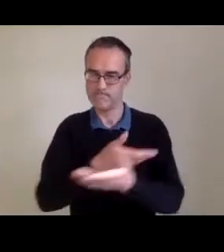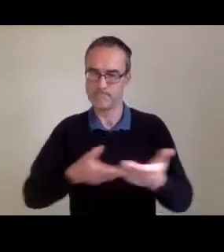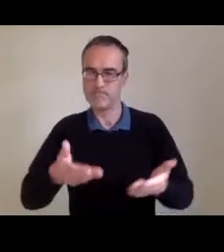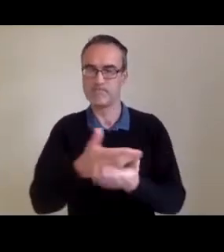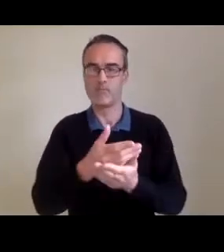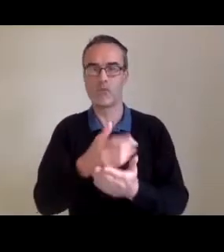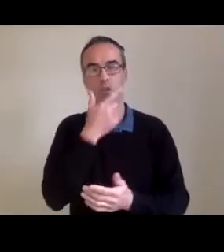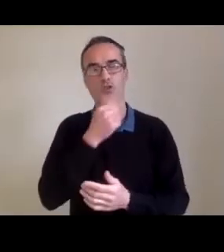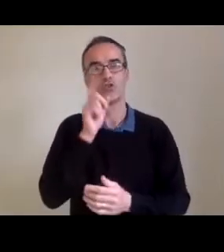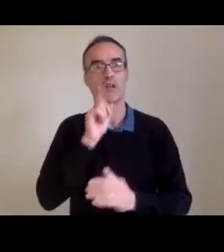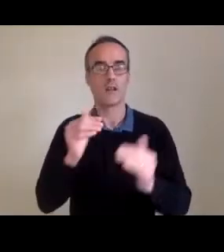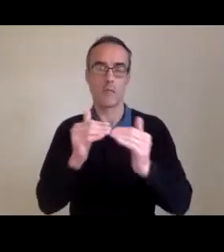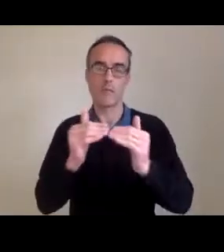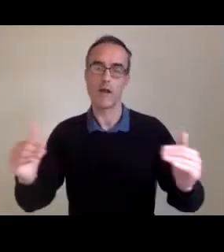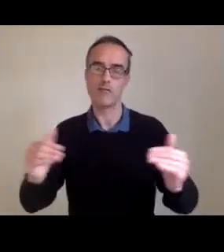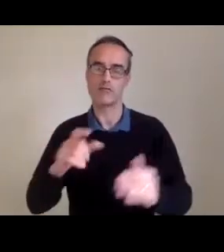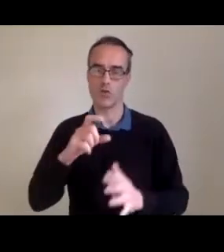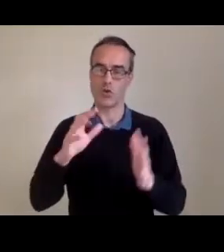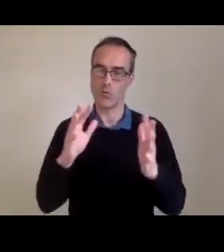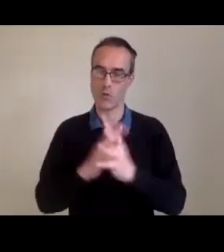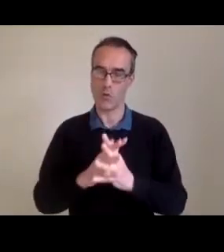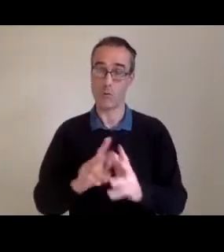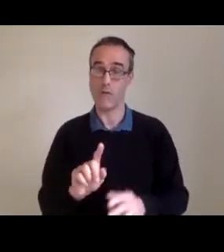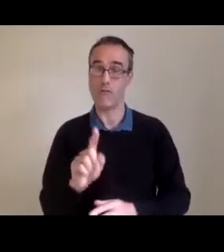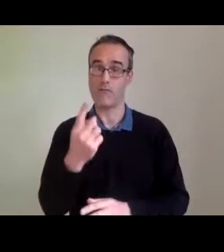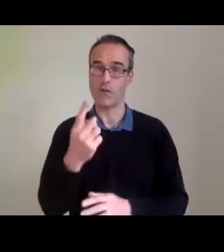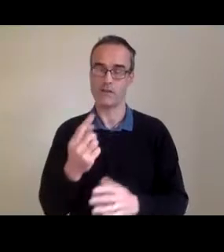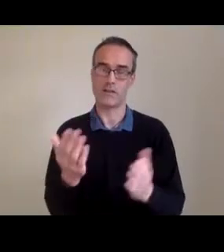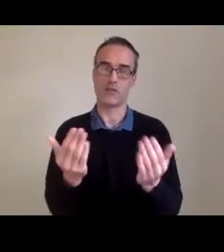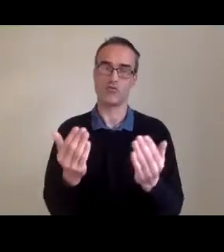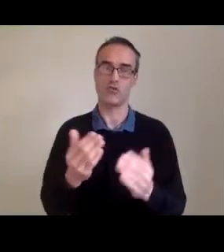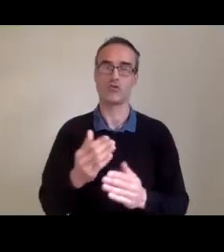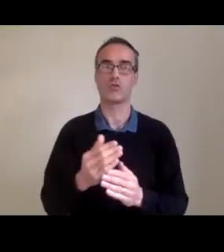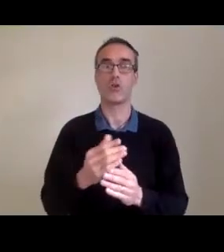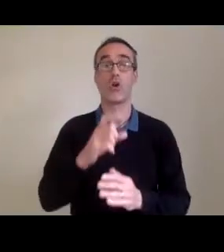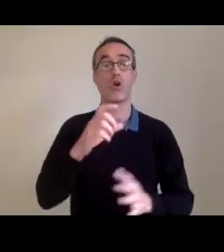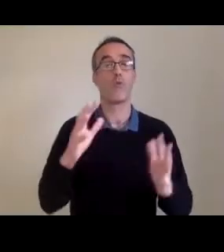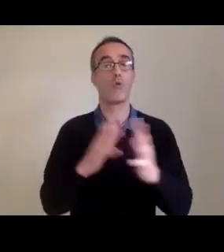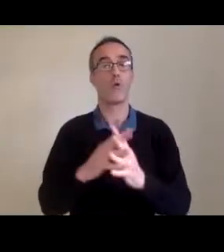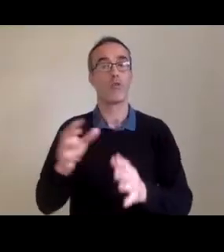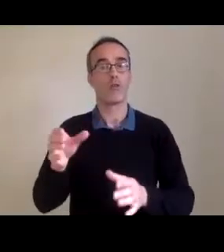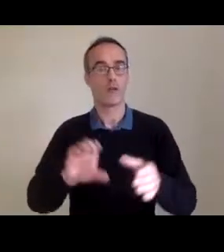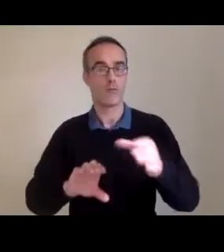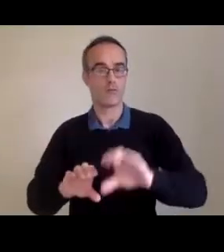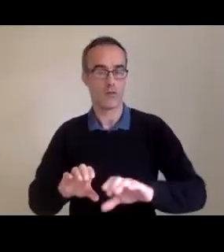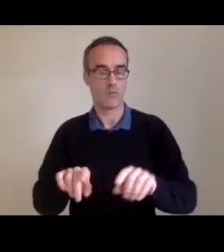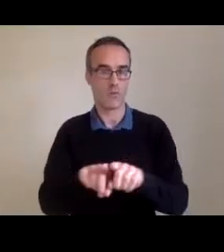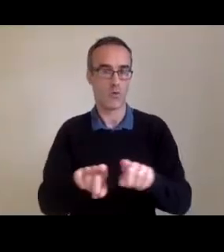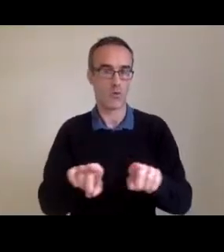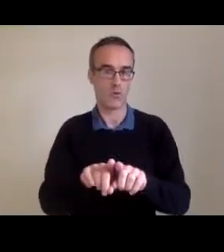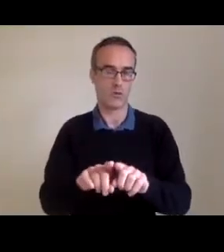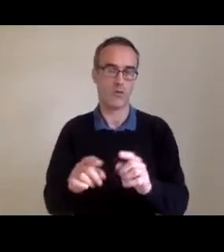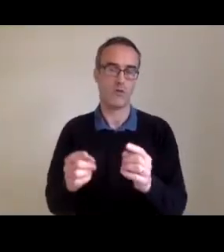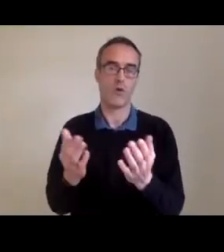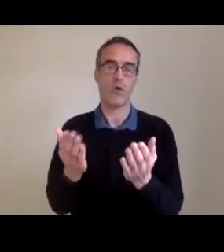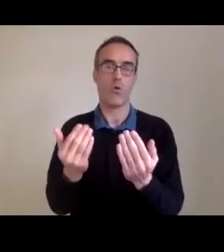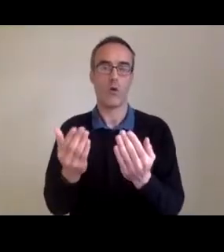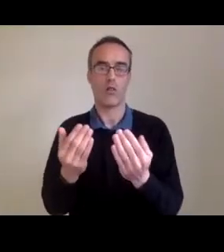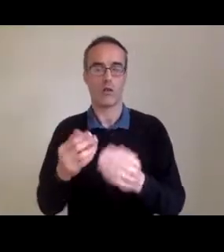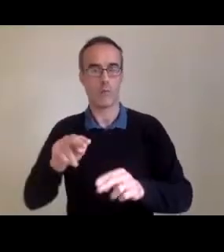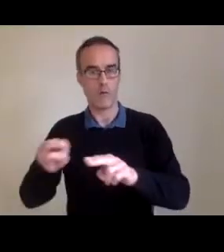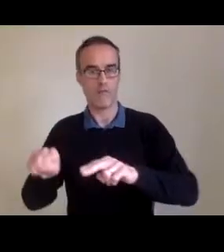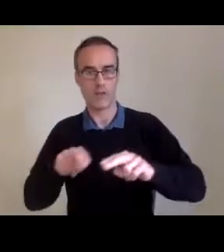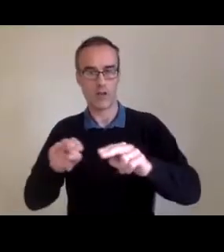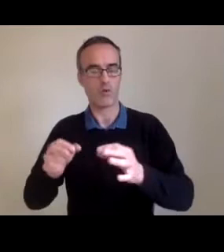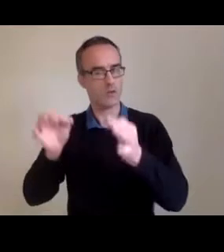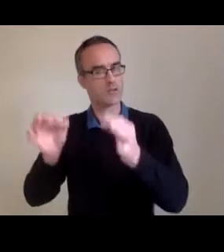But first, I'd like to introduce Commonwealth Chemistry and also introduce a welcome message from our special guest.